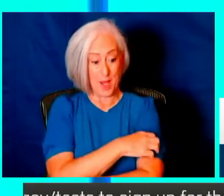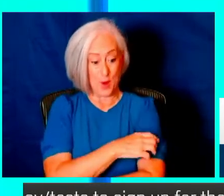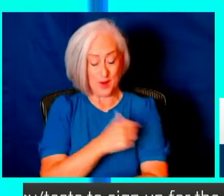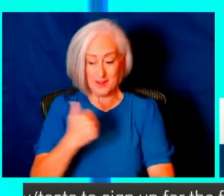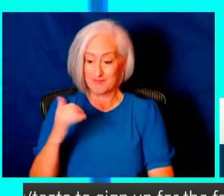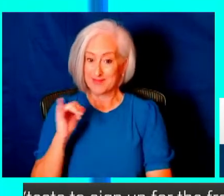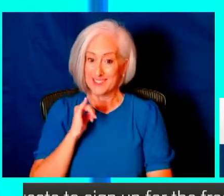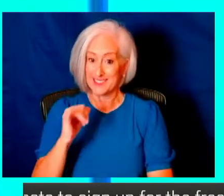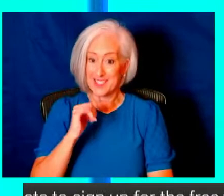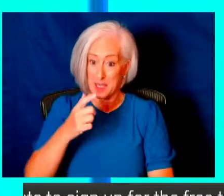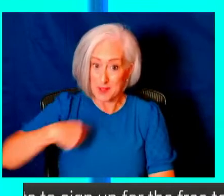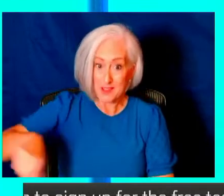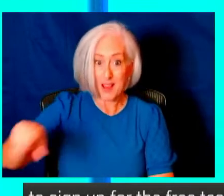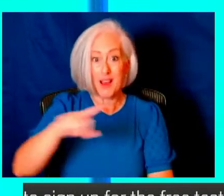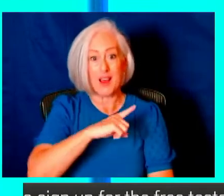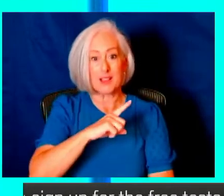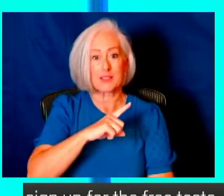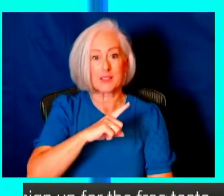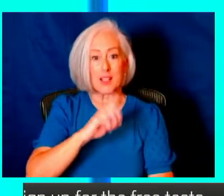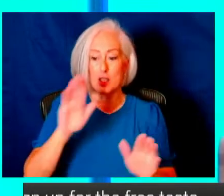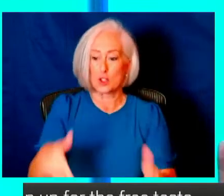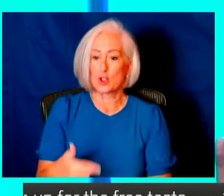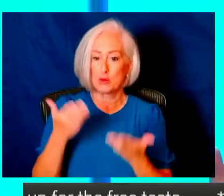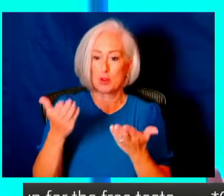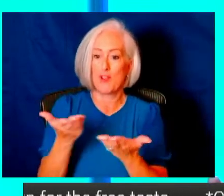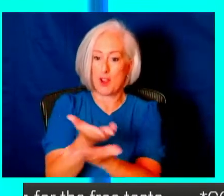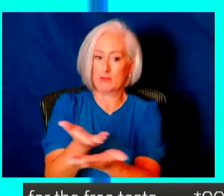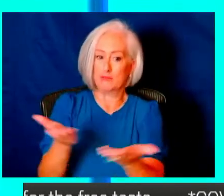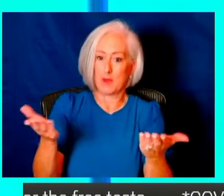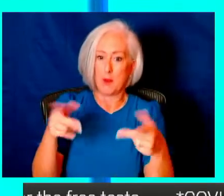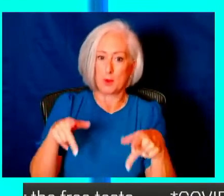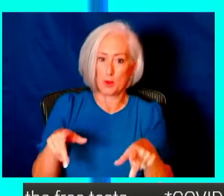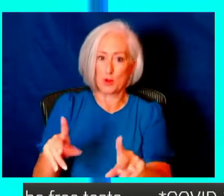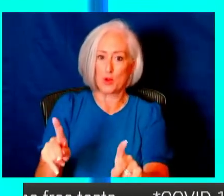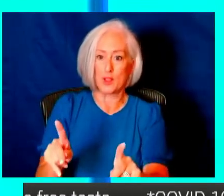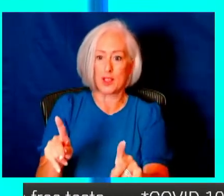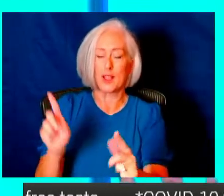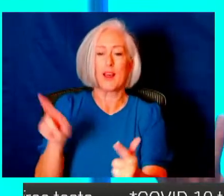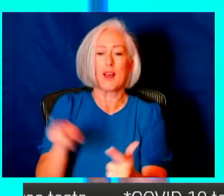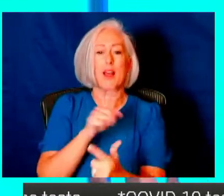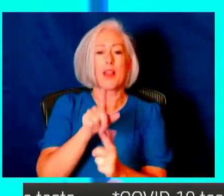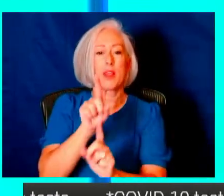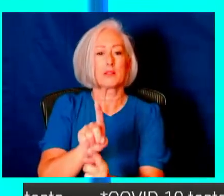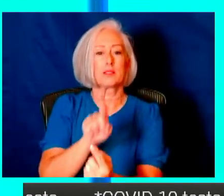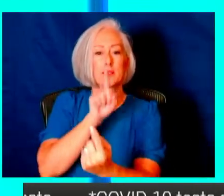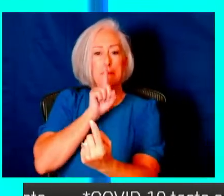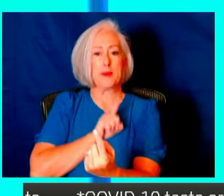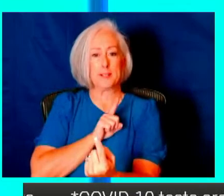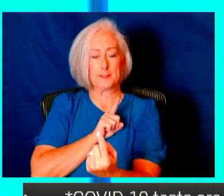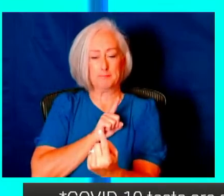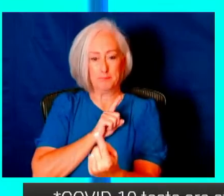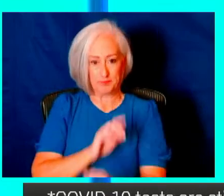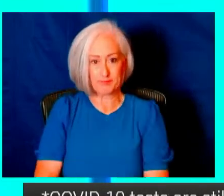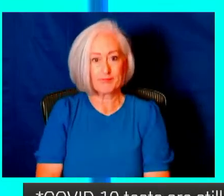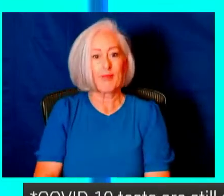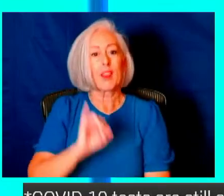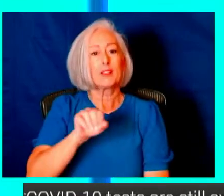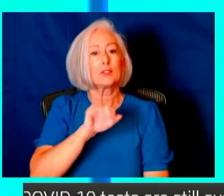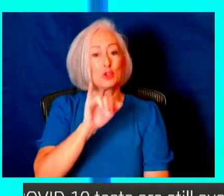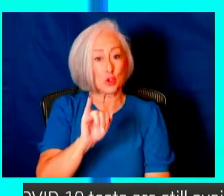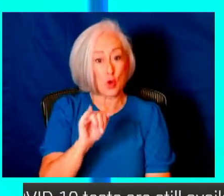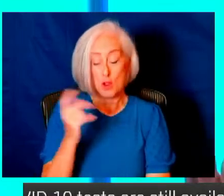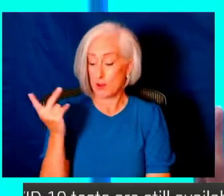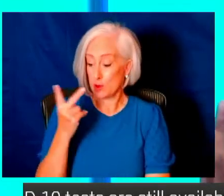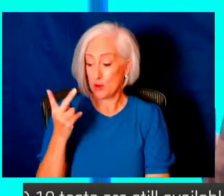platform and then to step back. And that's what Joy and I are trying to do today, and trying to do with this